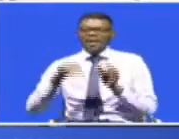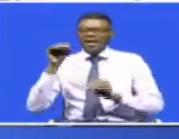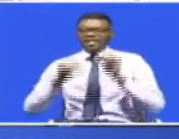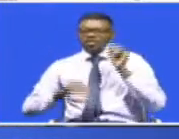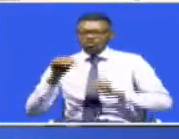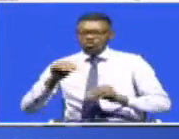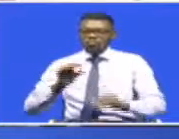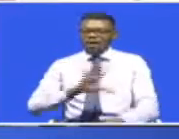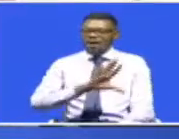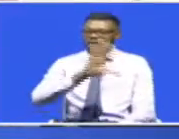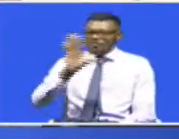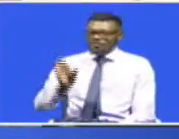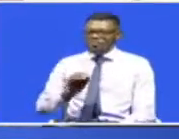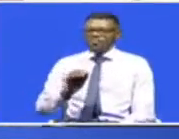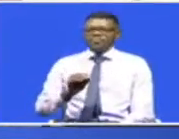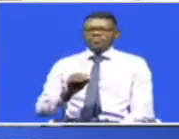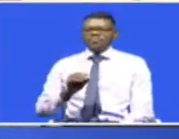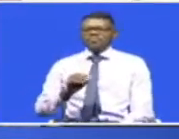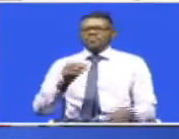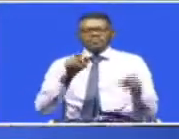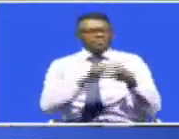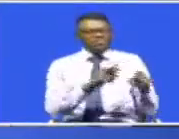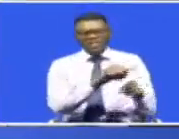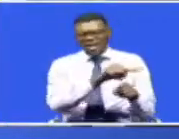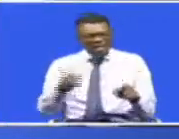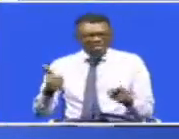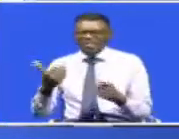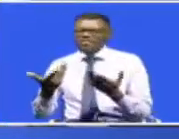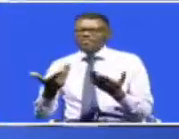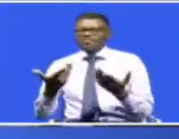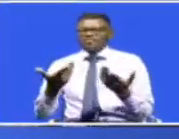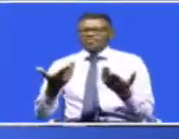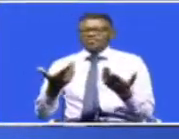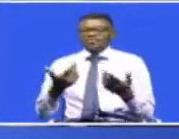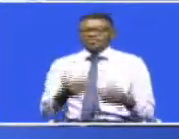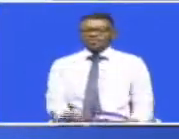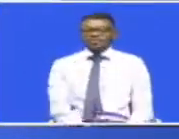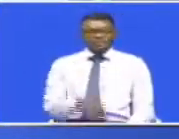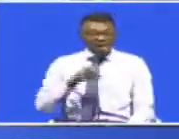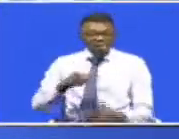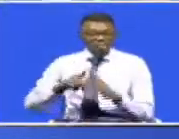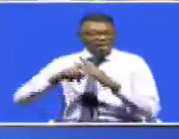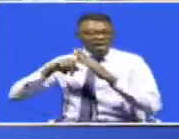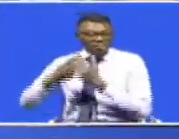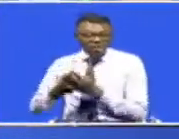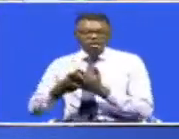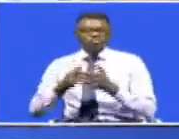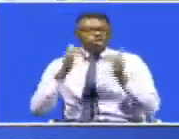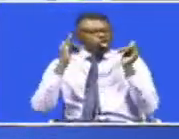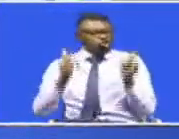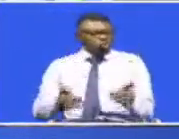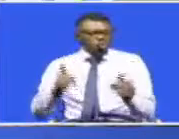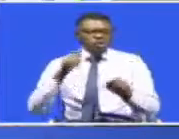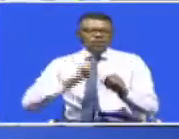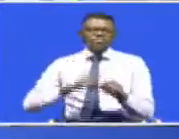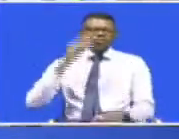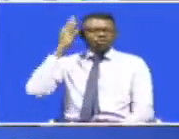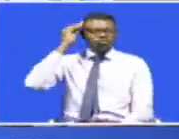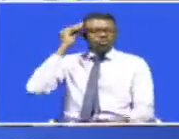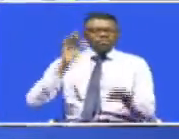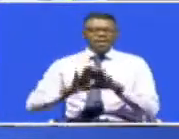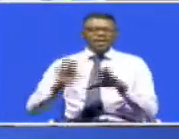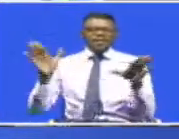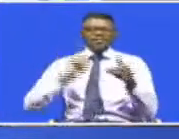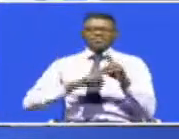of Africa and in some parts of the third world. This will be the beginning of the new era for Somalia after